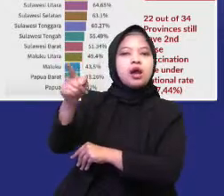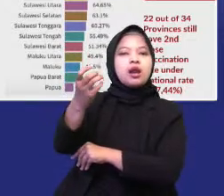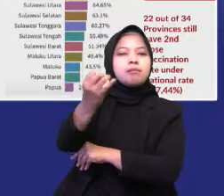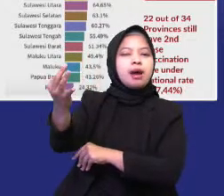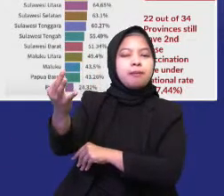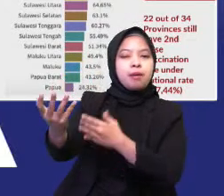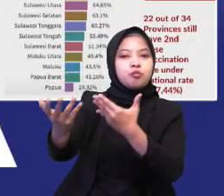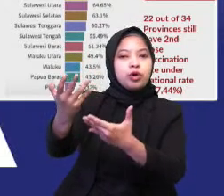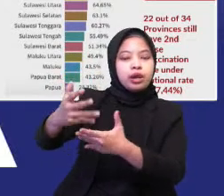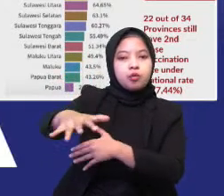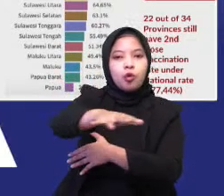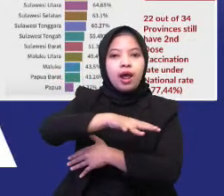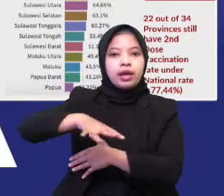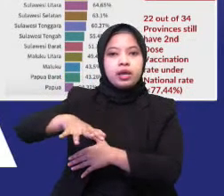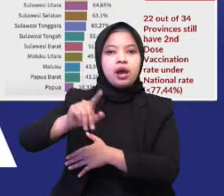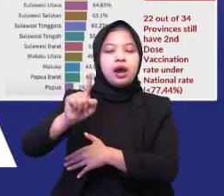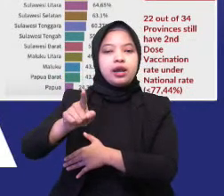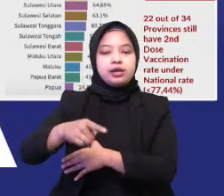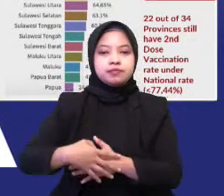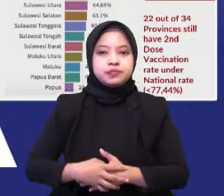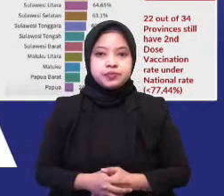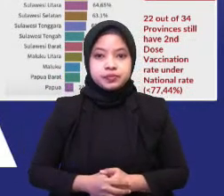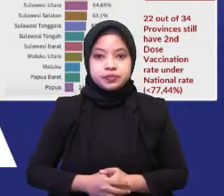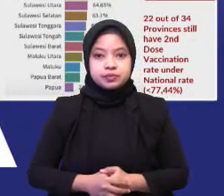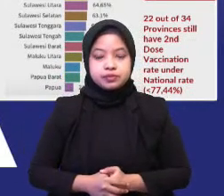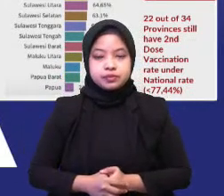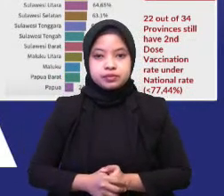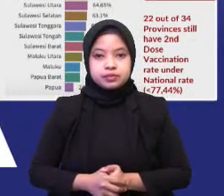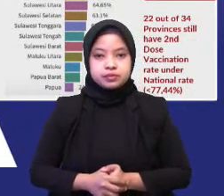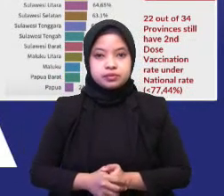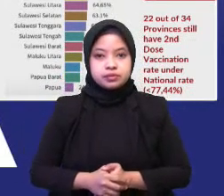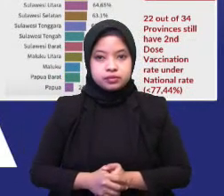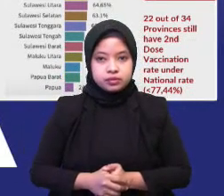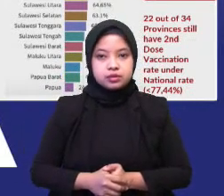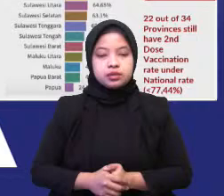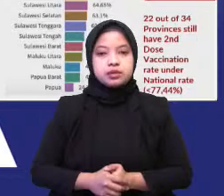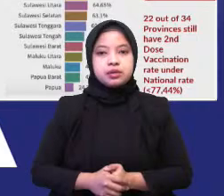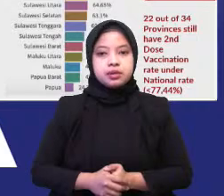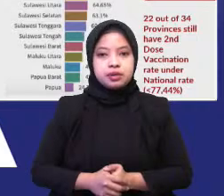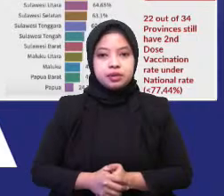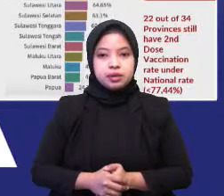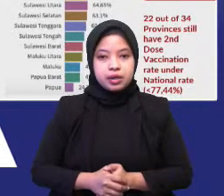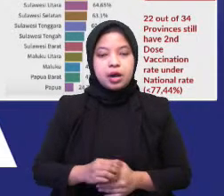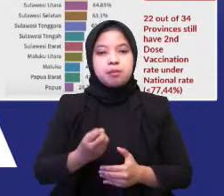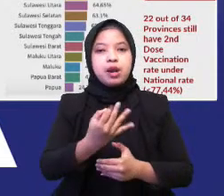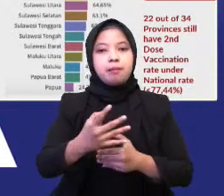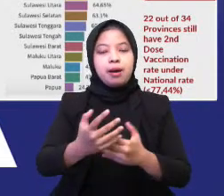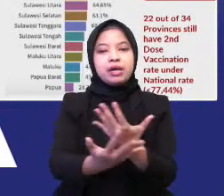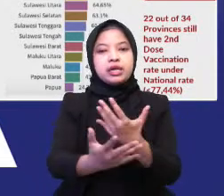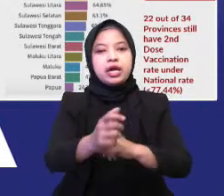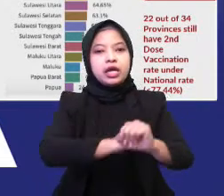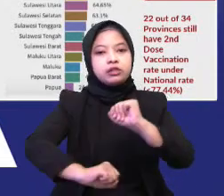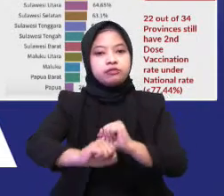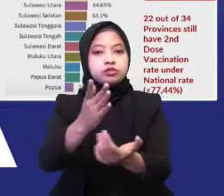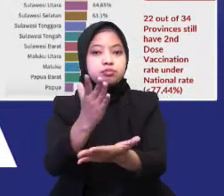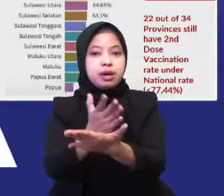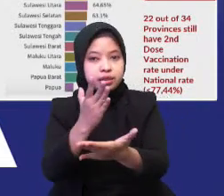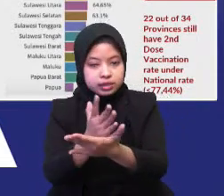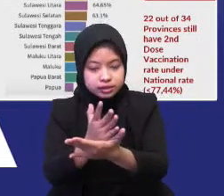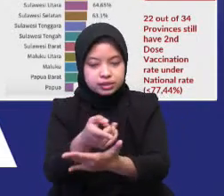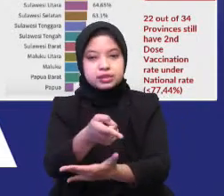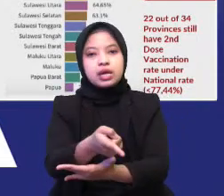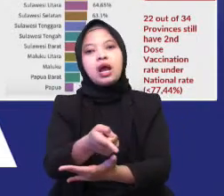for that, the key is not to give space for transmissions to occur at all. So there is